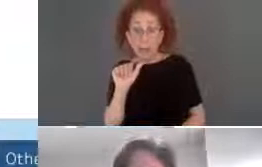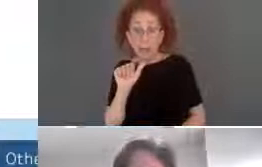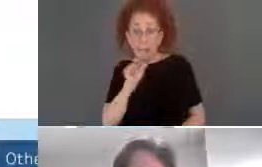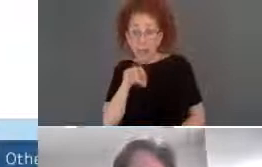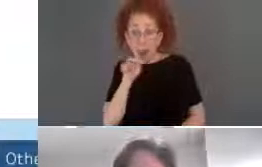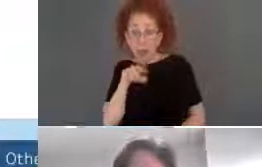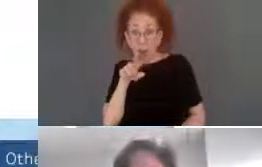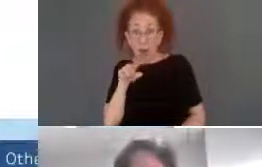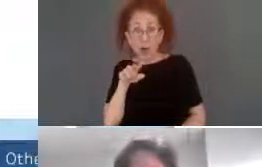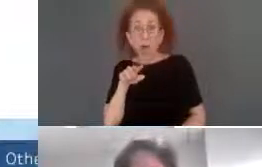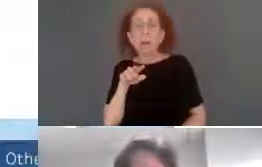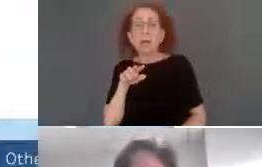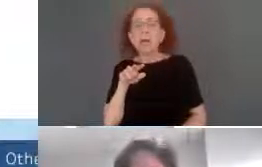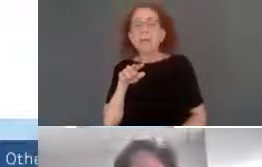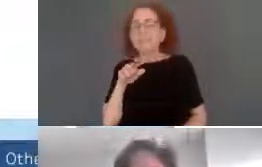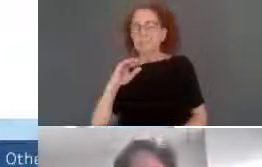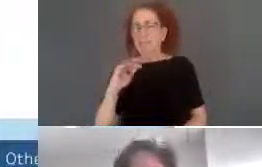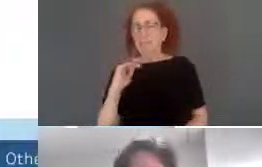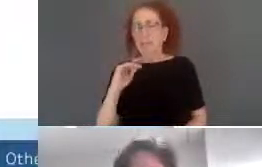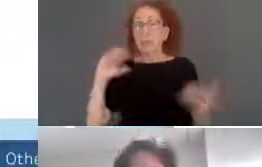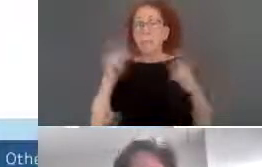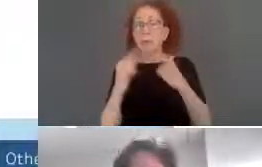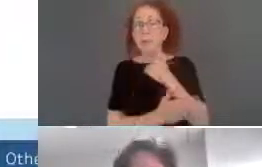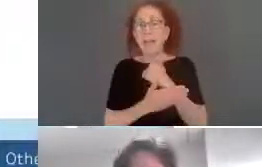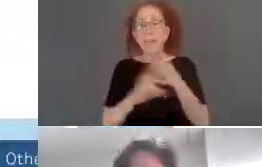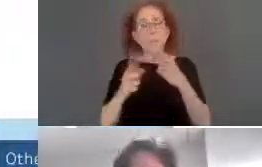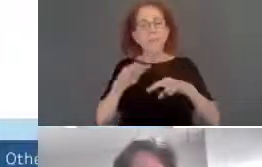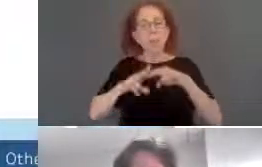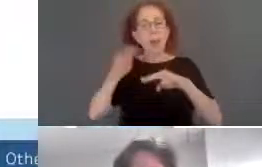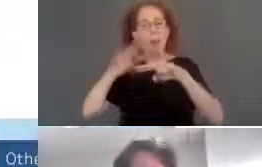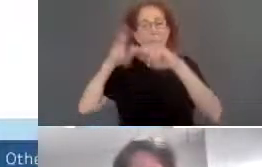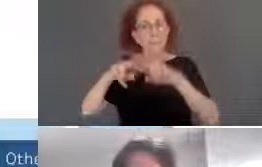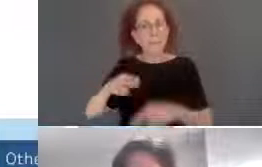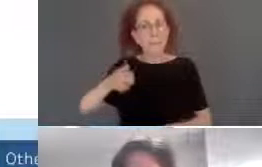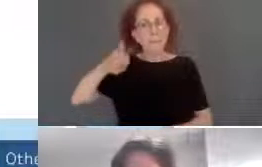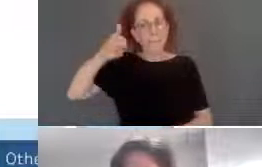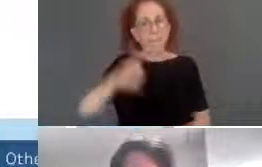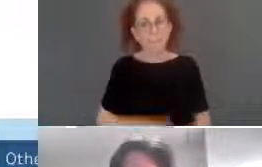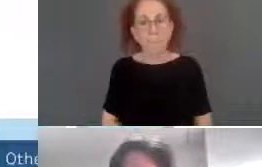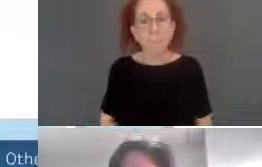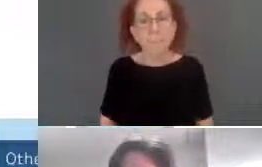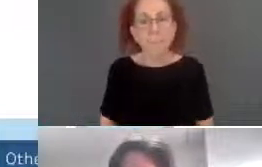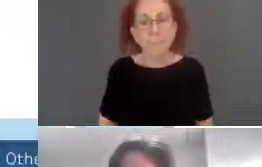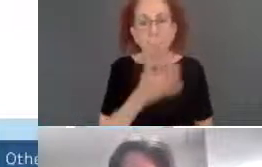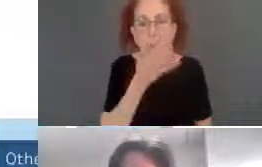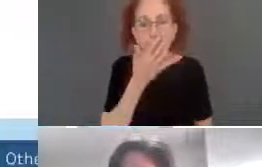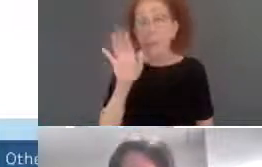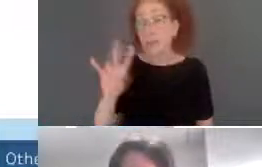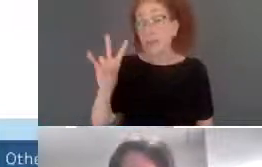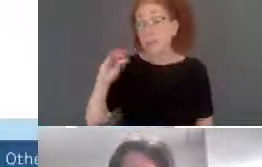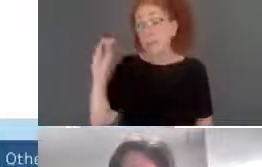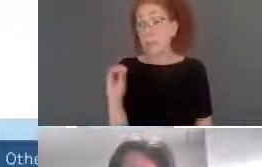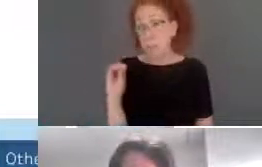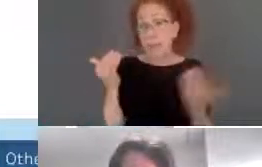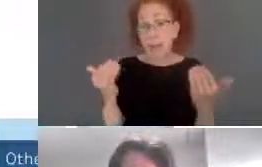high as it is nationwide yet, but it is kind of creeping up and significant. It's about 70% of